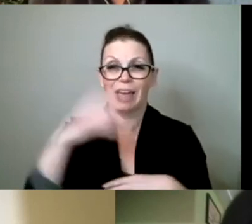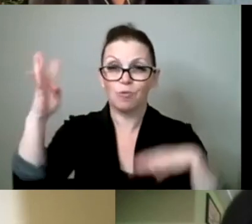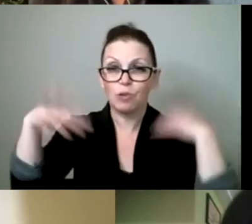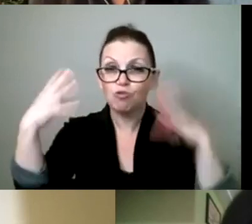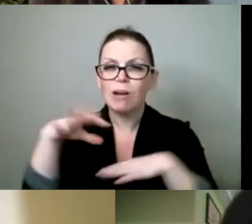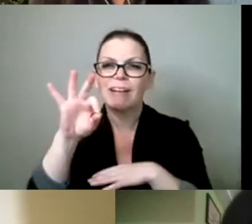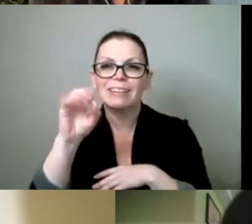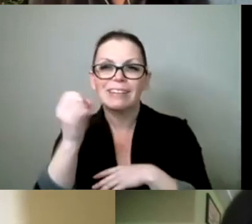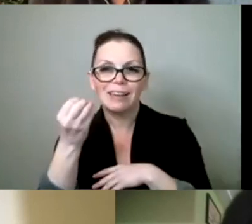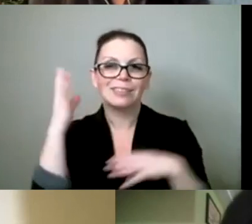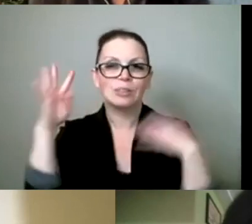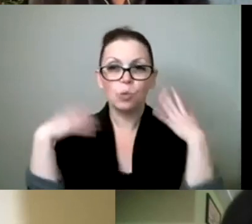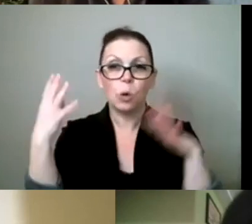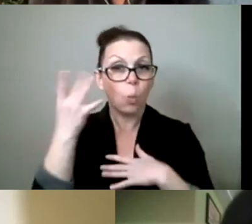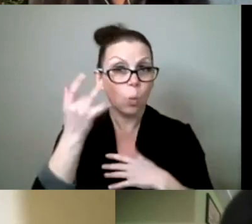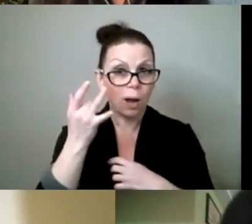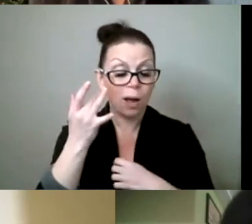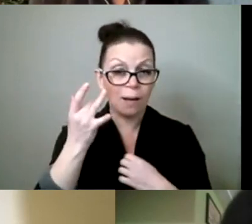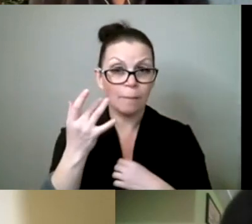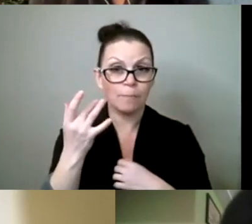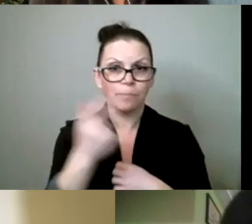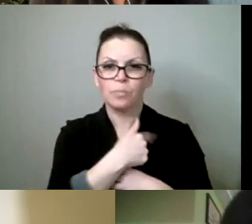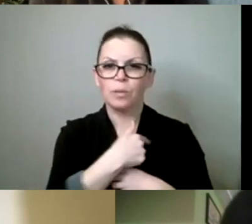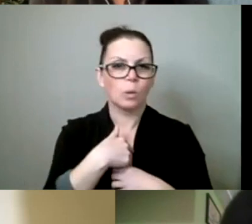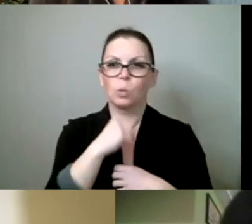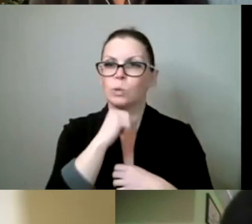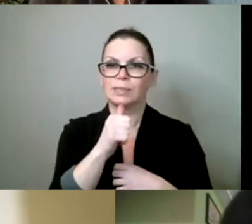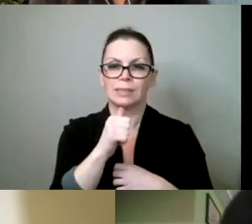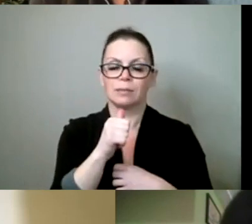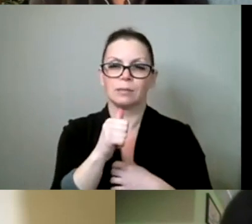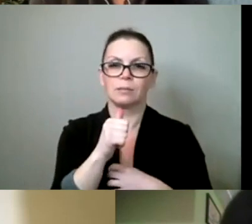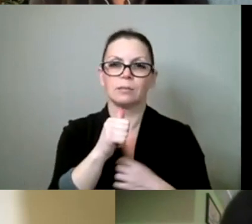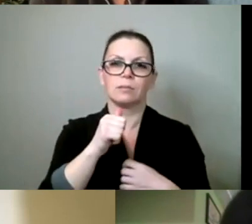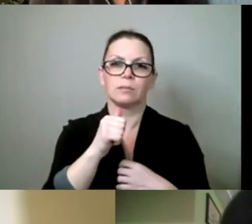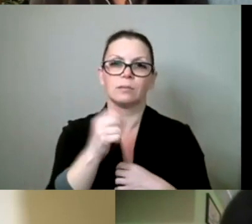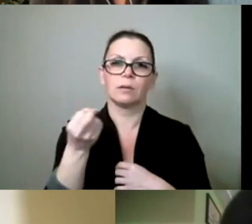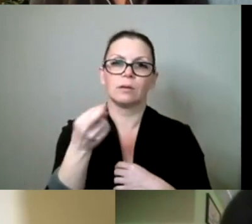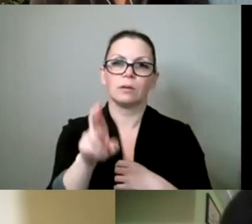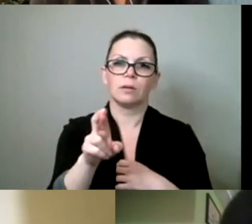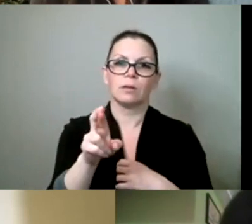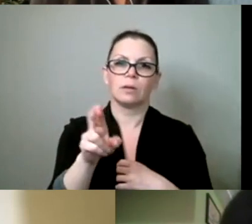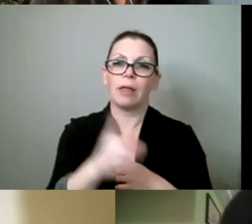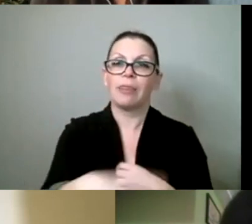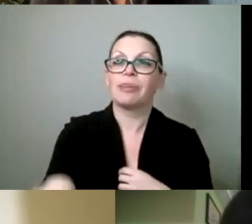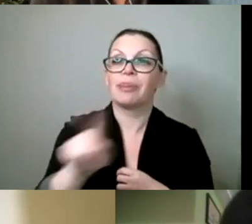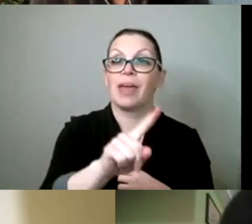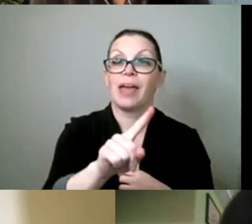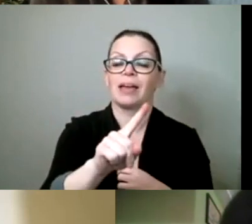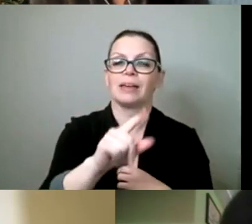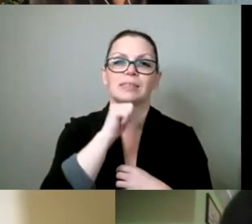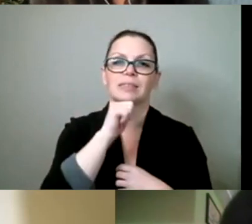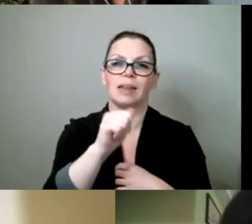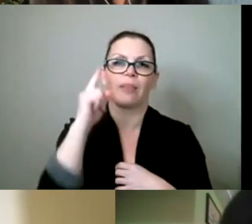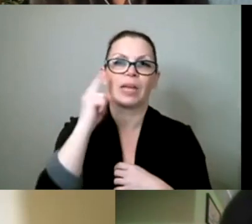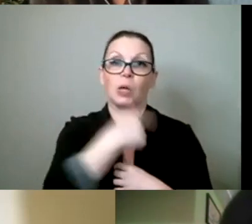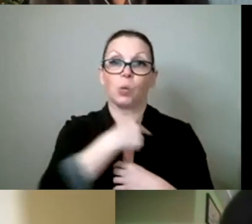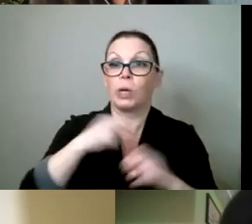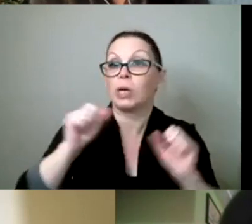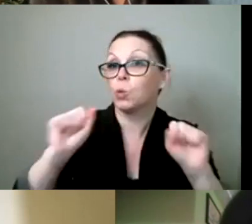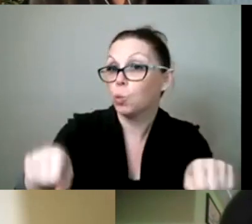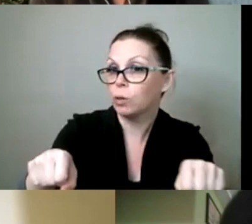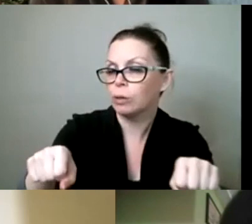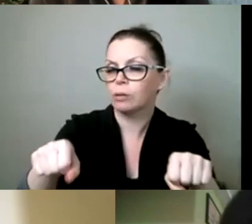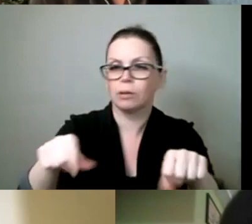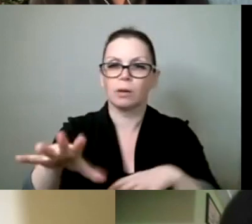we had these, because we didn't have to, or they didn't think we would, and we didn't have